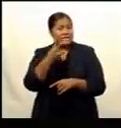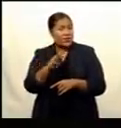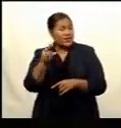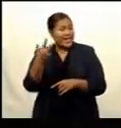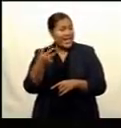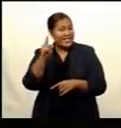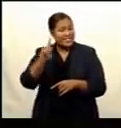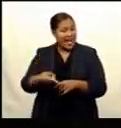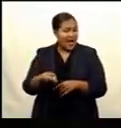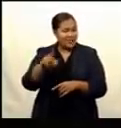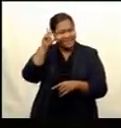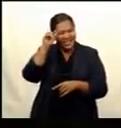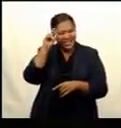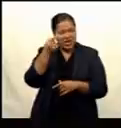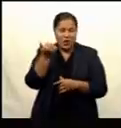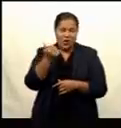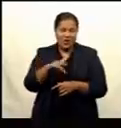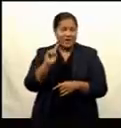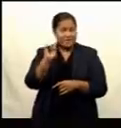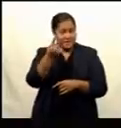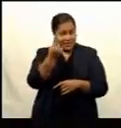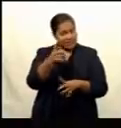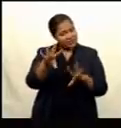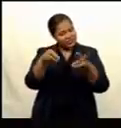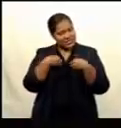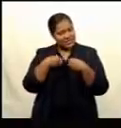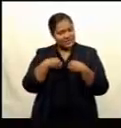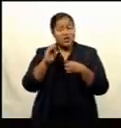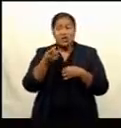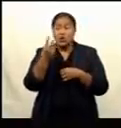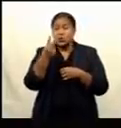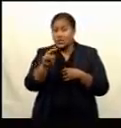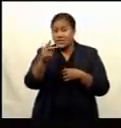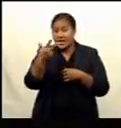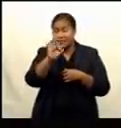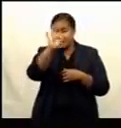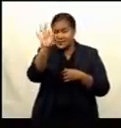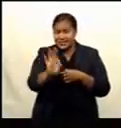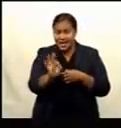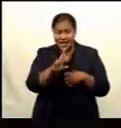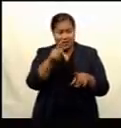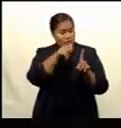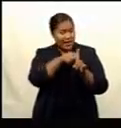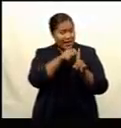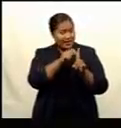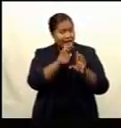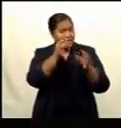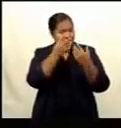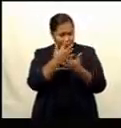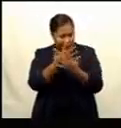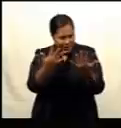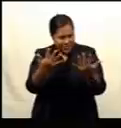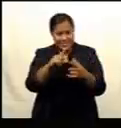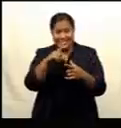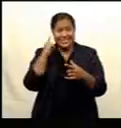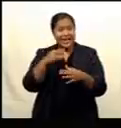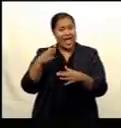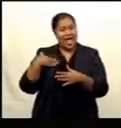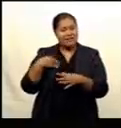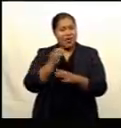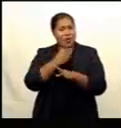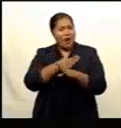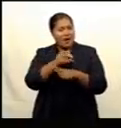148,000 Fijians with their first dose, which is 28% of the target population. Yesterday, health workers administered